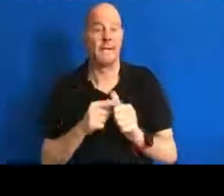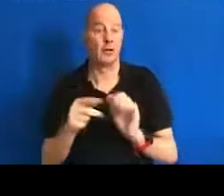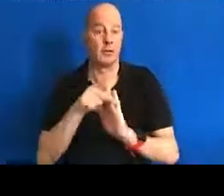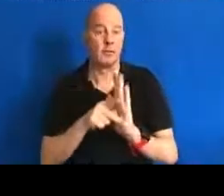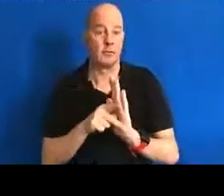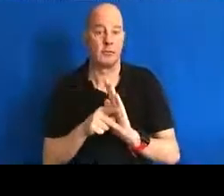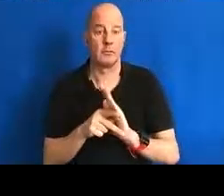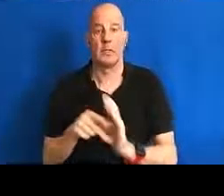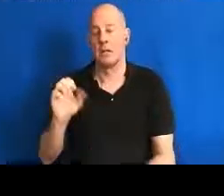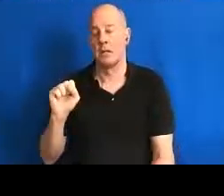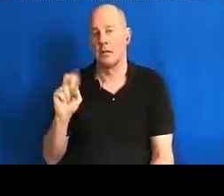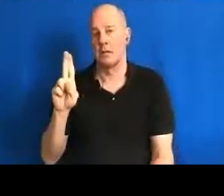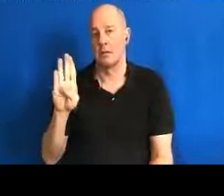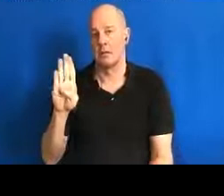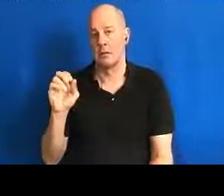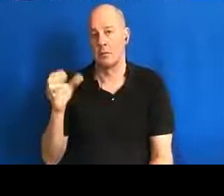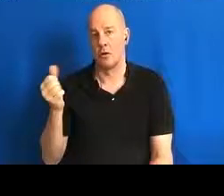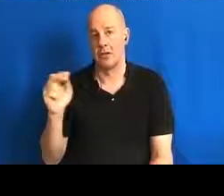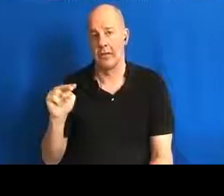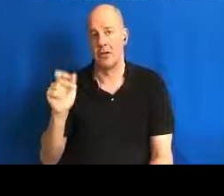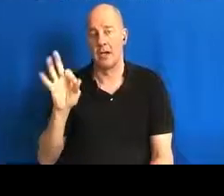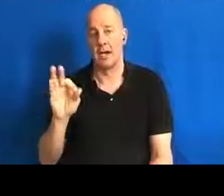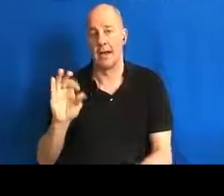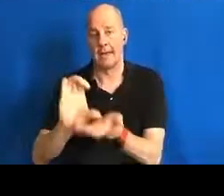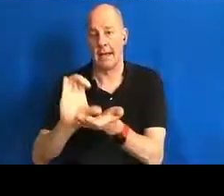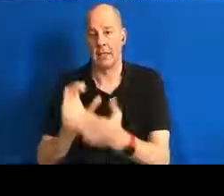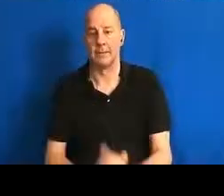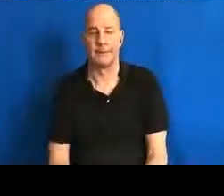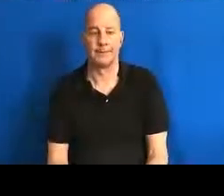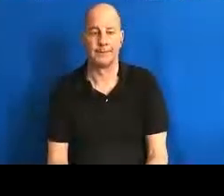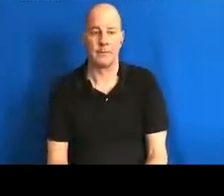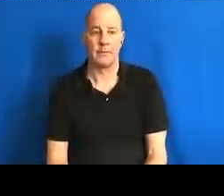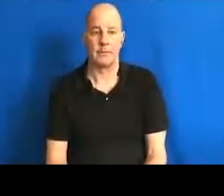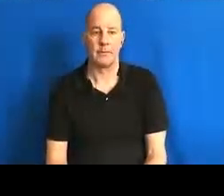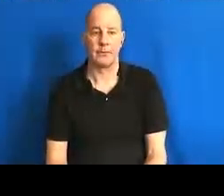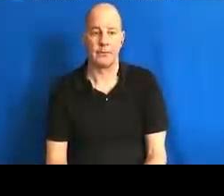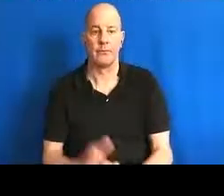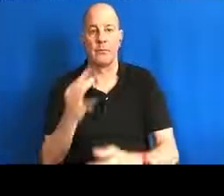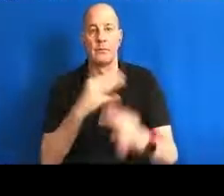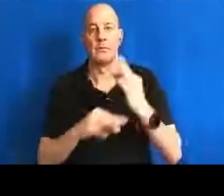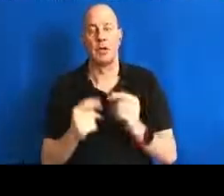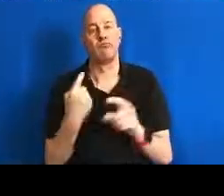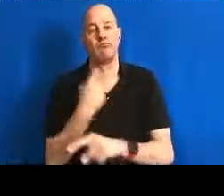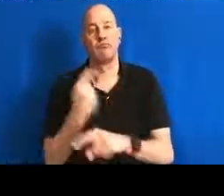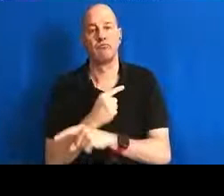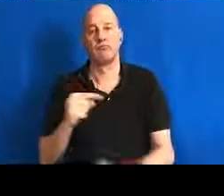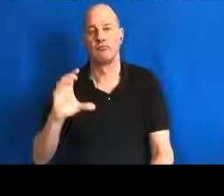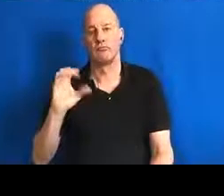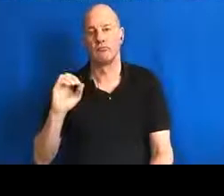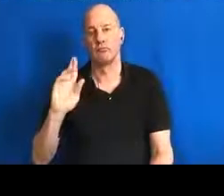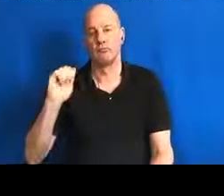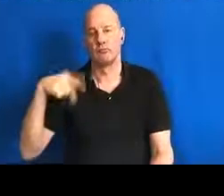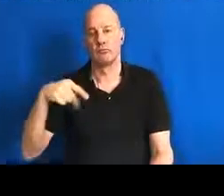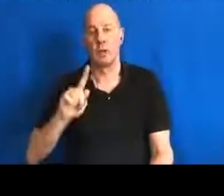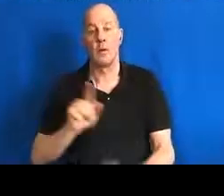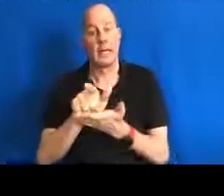of capital. And so what that means is that instead of a typical corporation where the legal